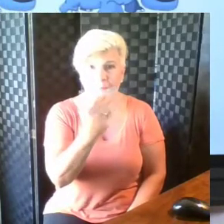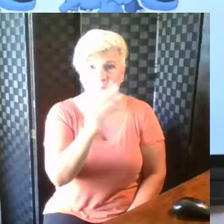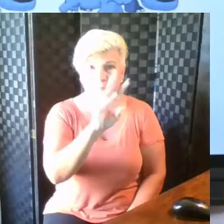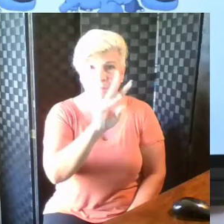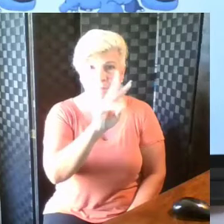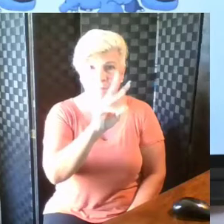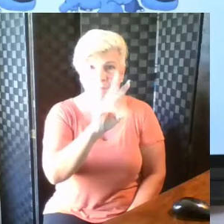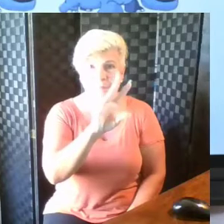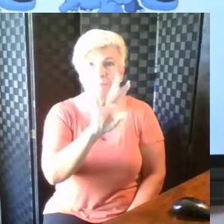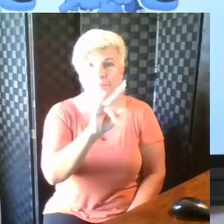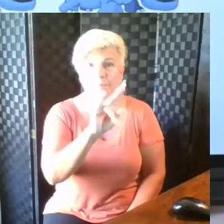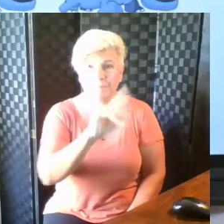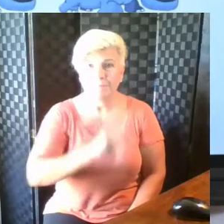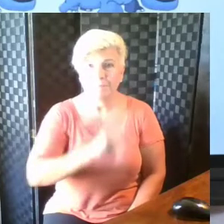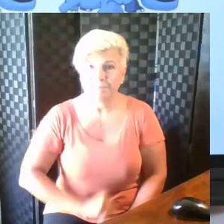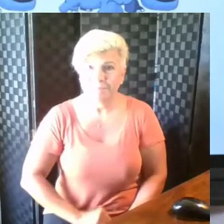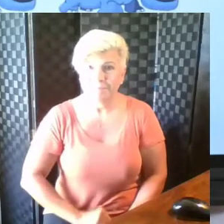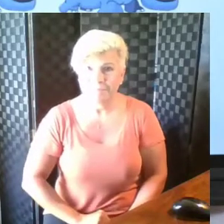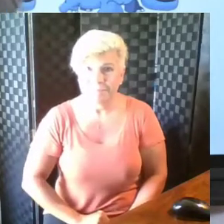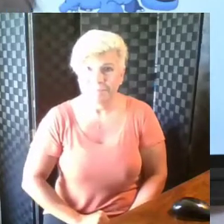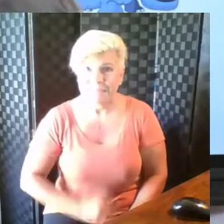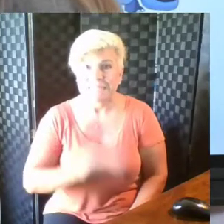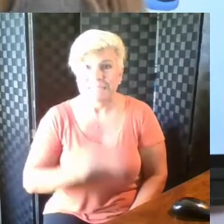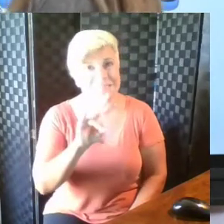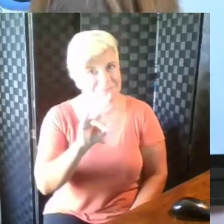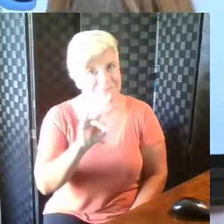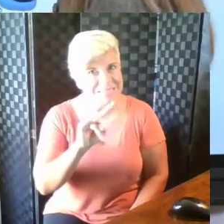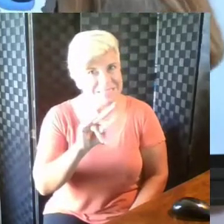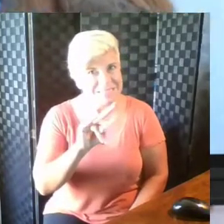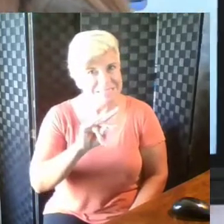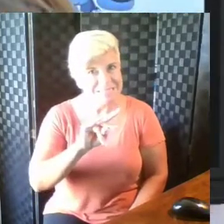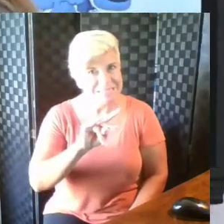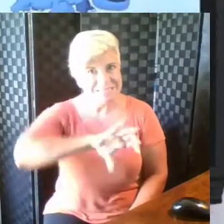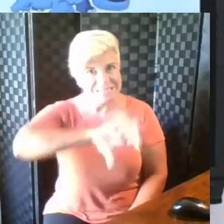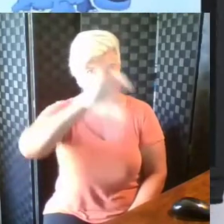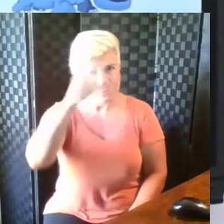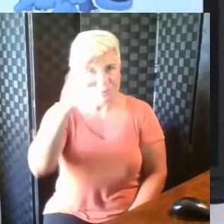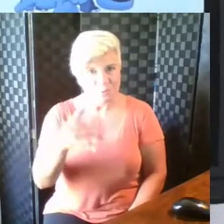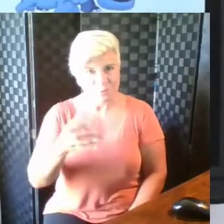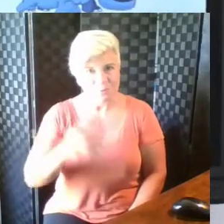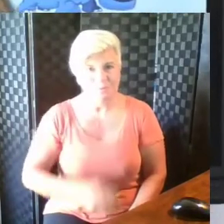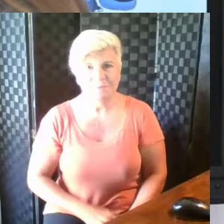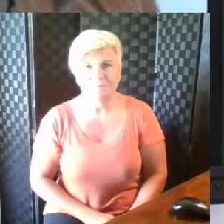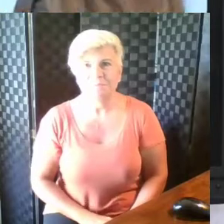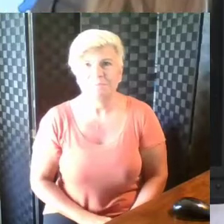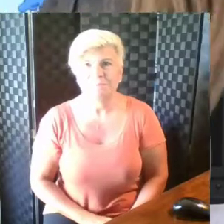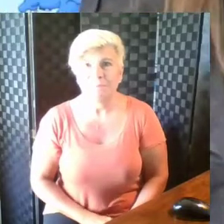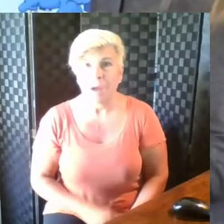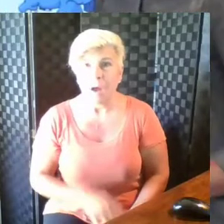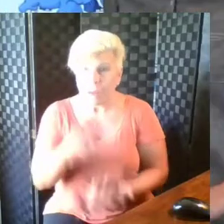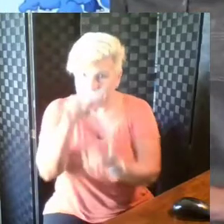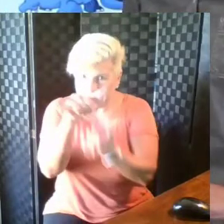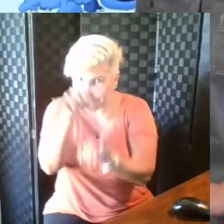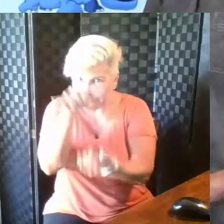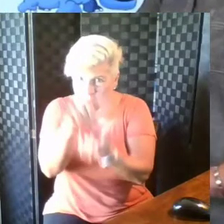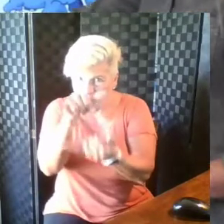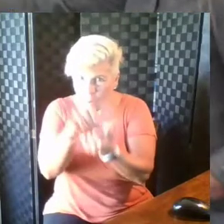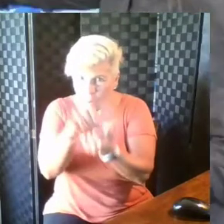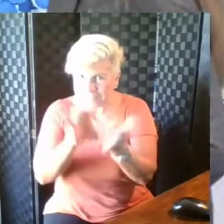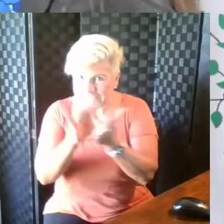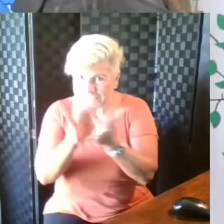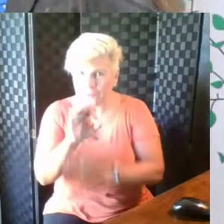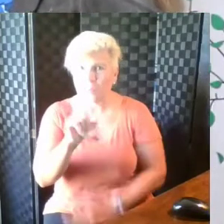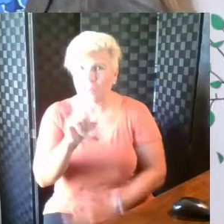14, 15, 16, 17. We have 17 camels. Whoops. All right, now let's go over here to the hippos and